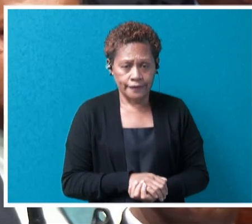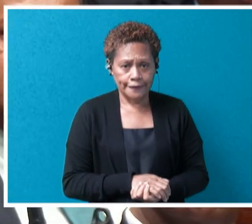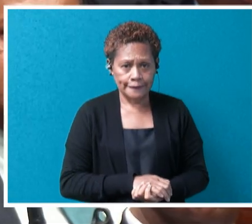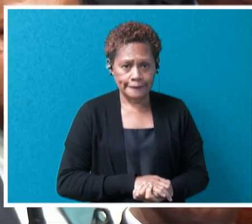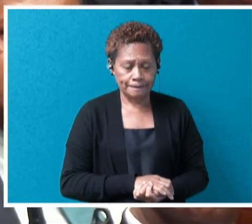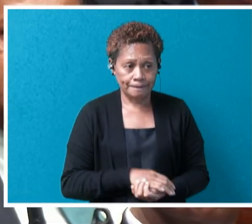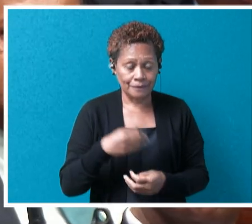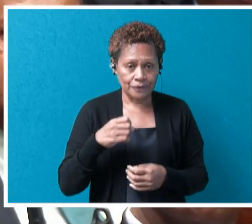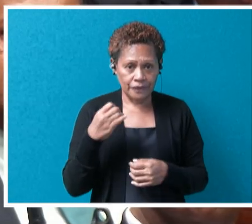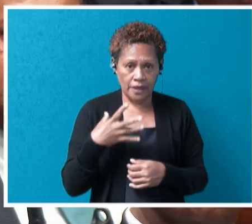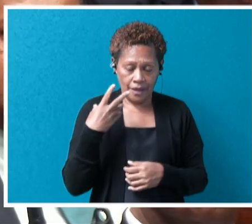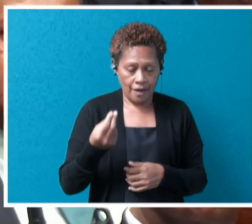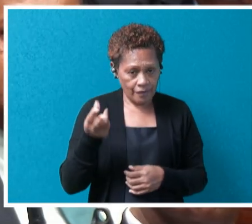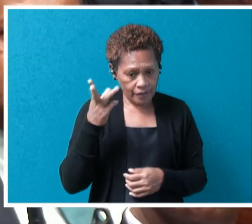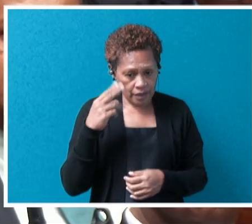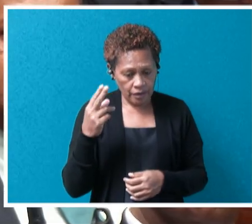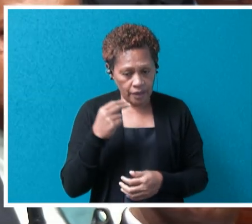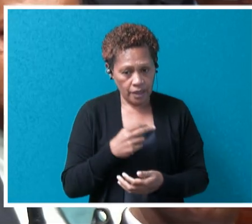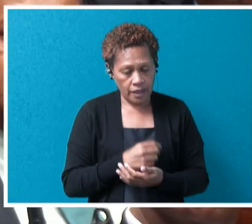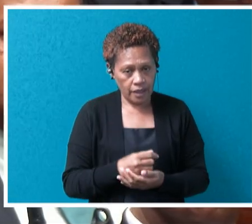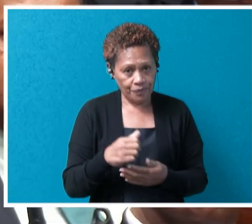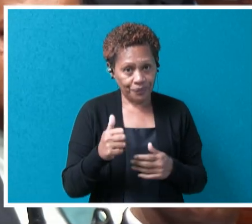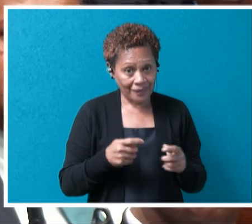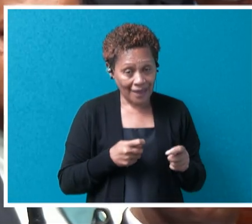from a broader iTaukei administration's